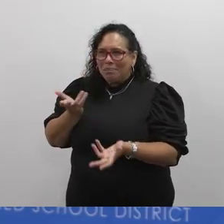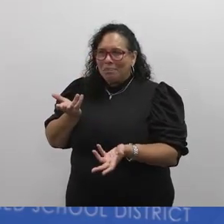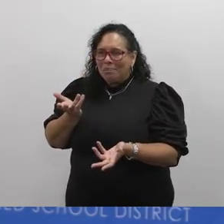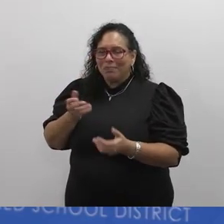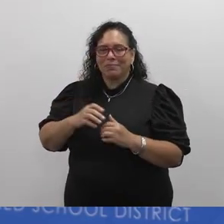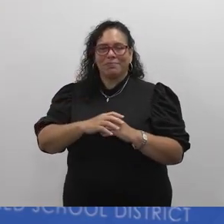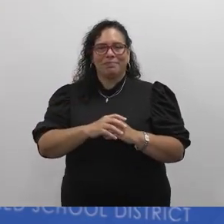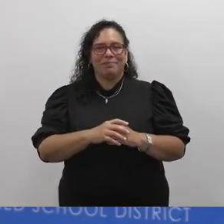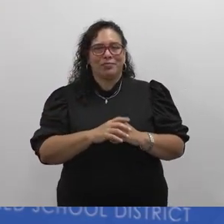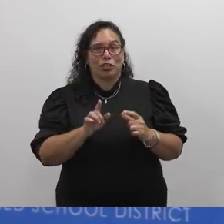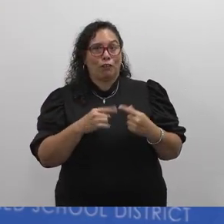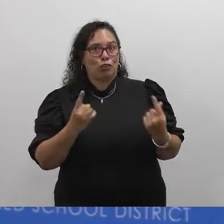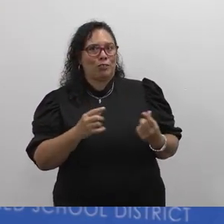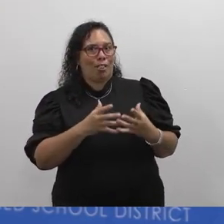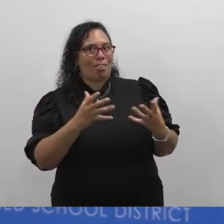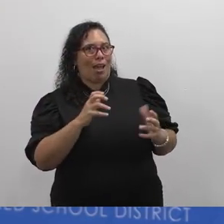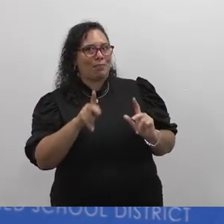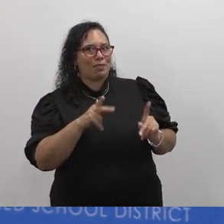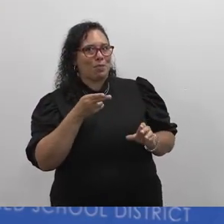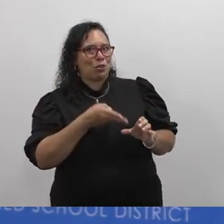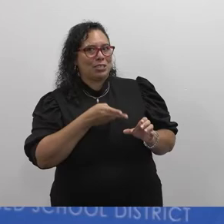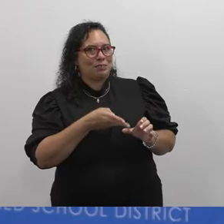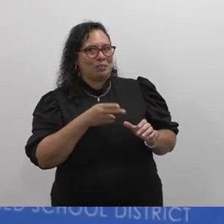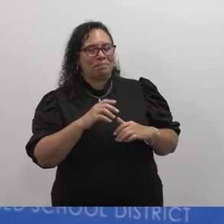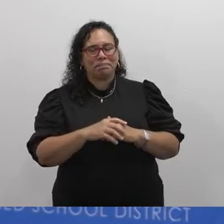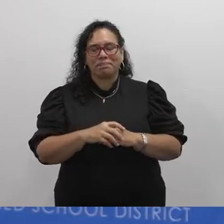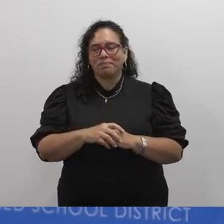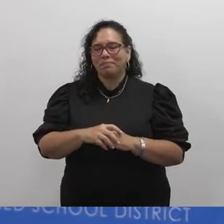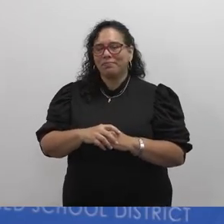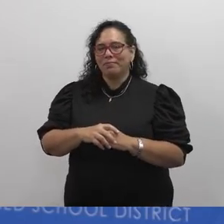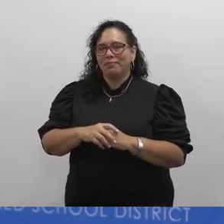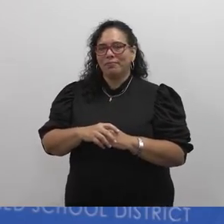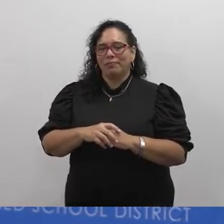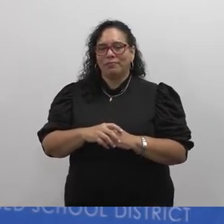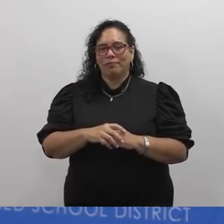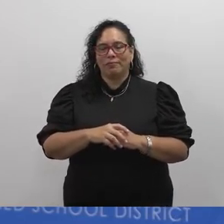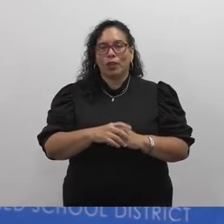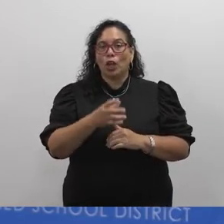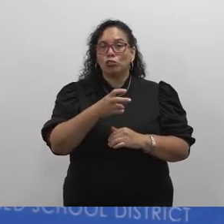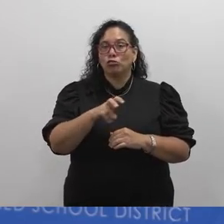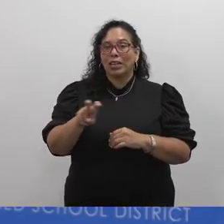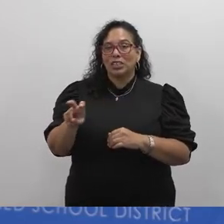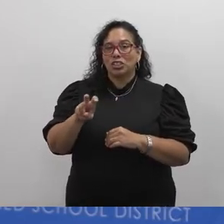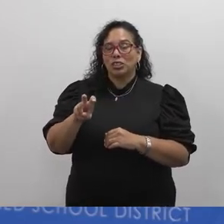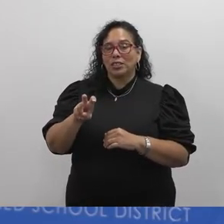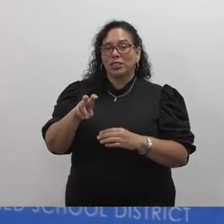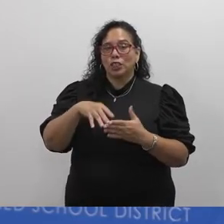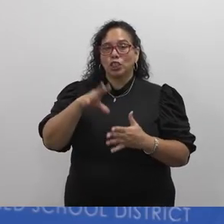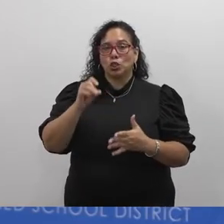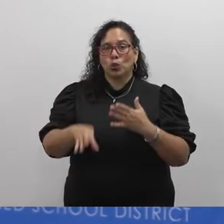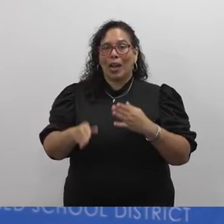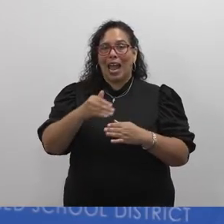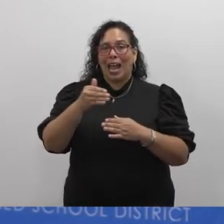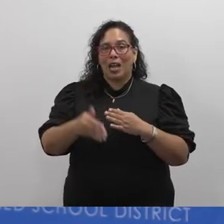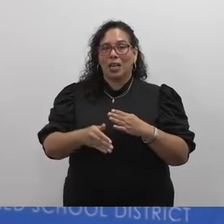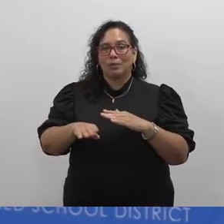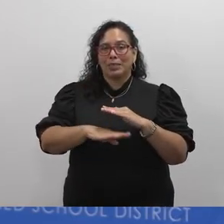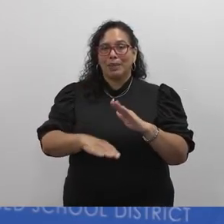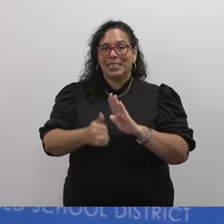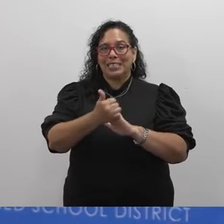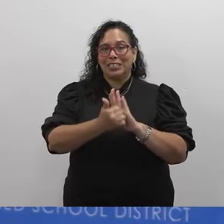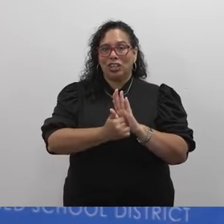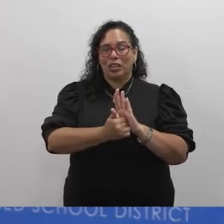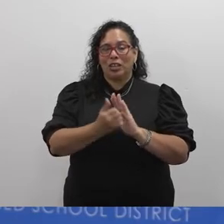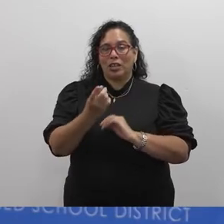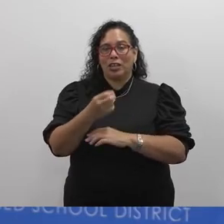two. With reference to the transition to the shift to our student outcomes-based agenda,